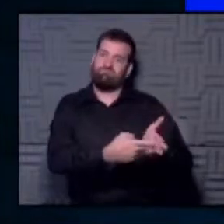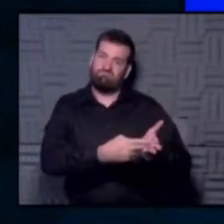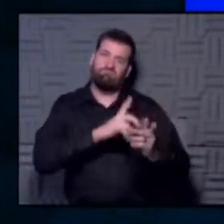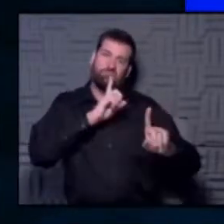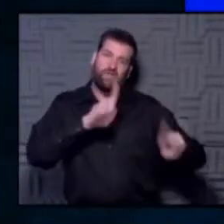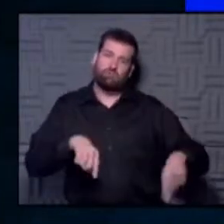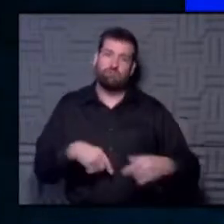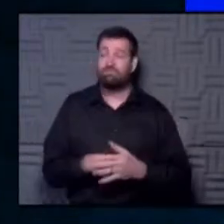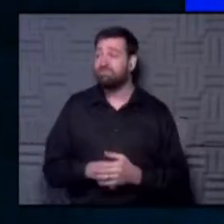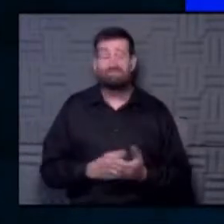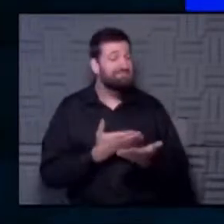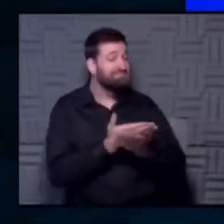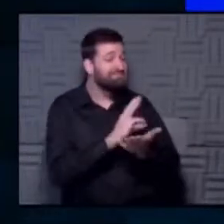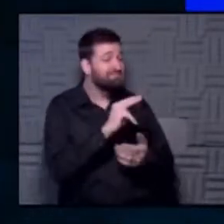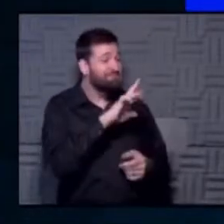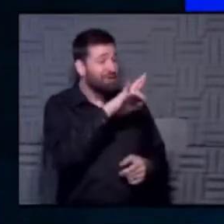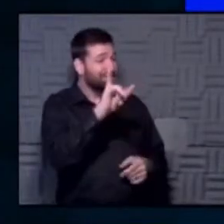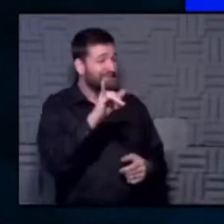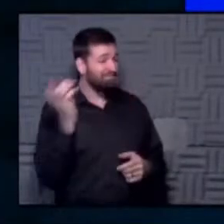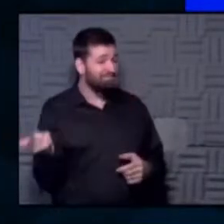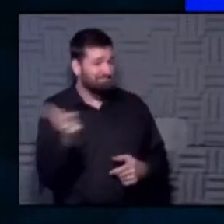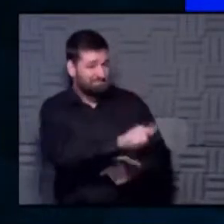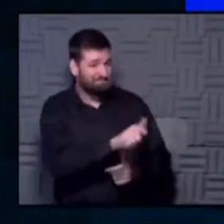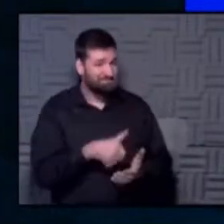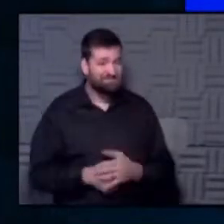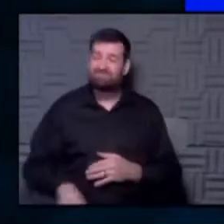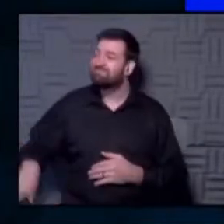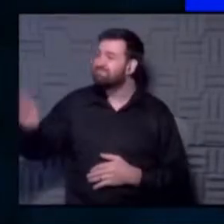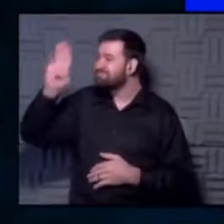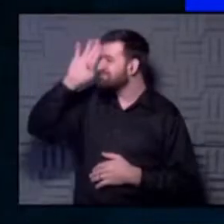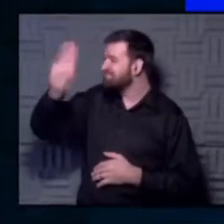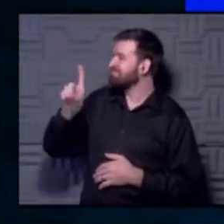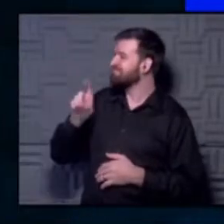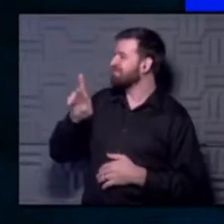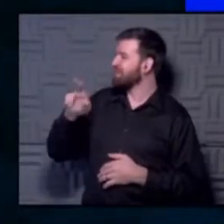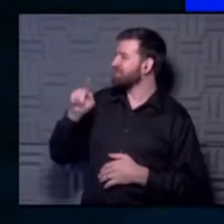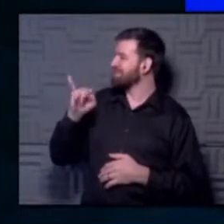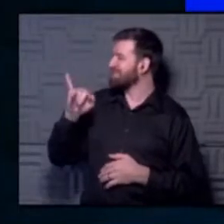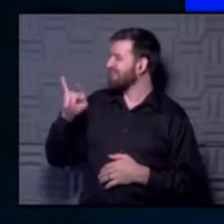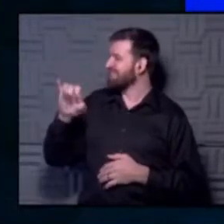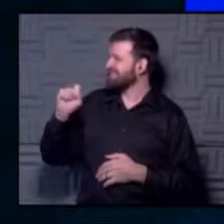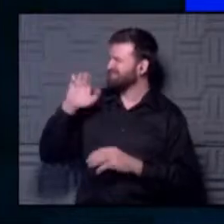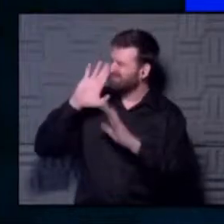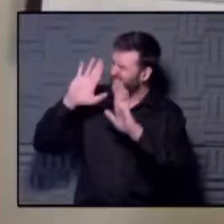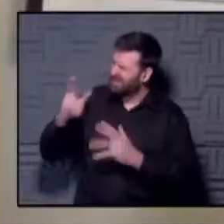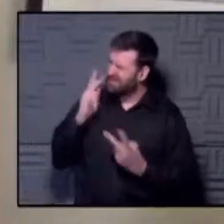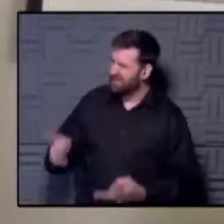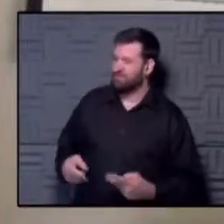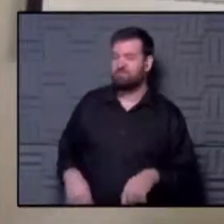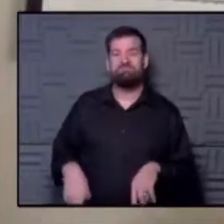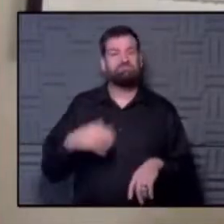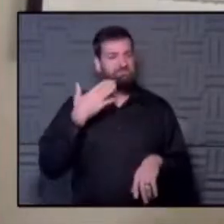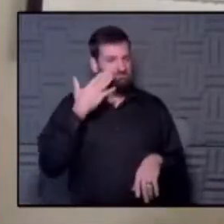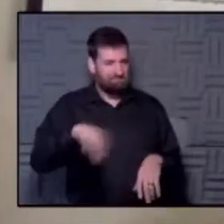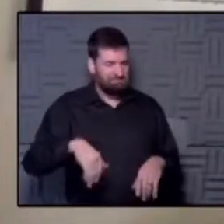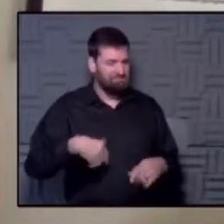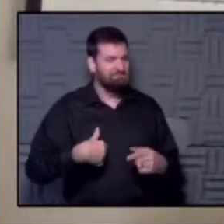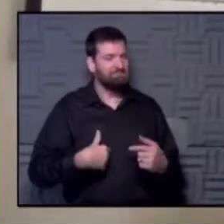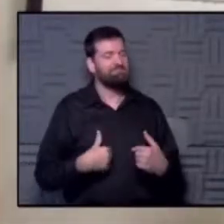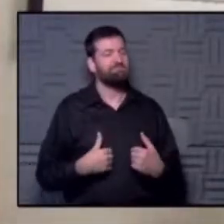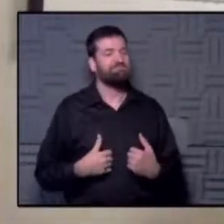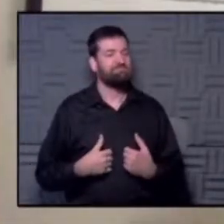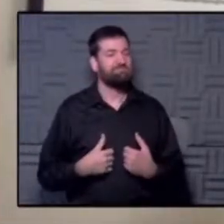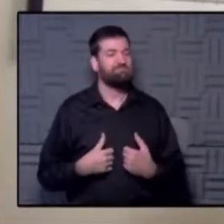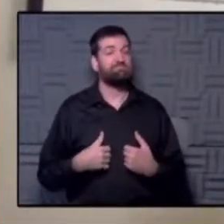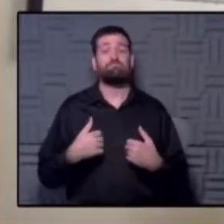it. All right, Marcy, you're up. Hi, Dr. Stites. Great to see you again. Good to see you. Well, as you know, I